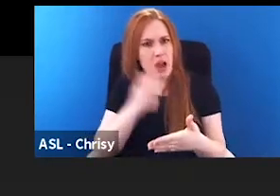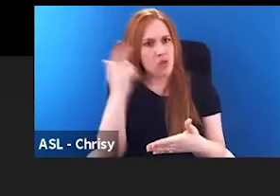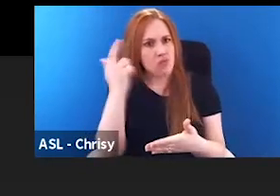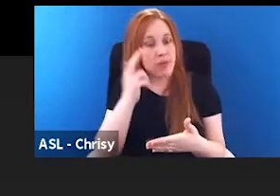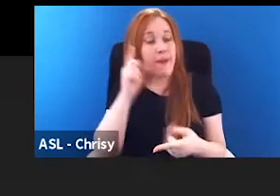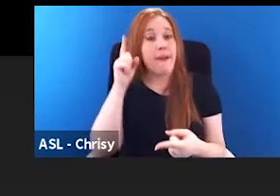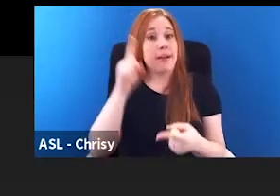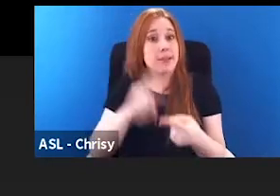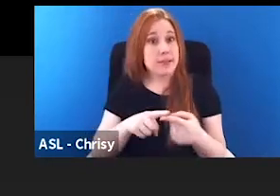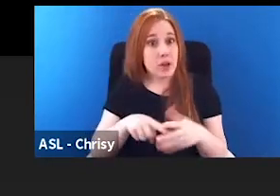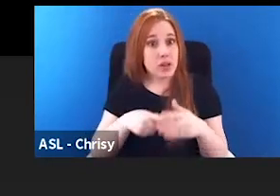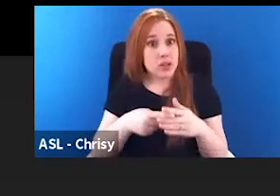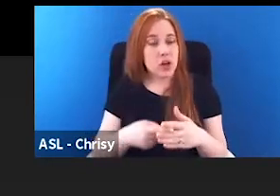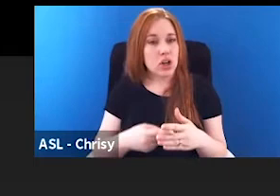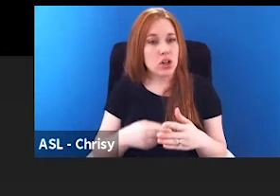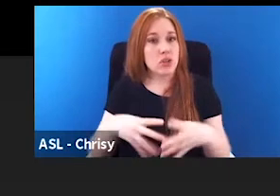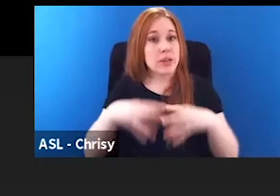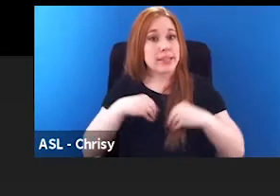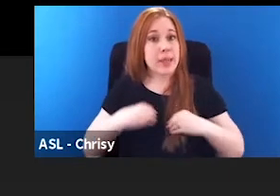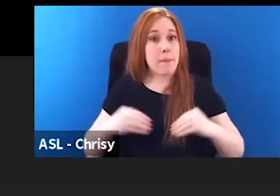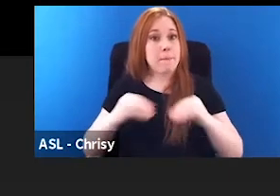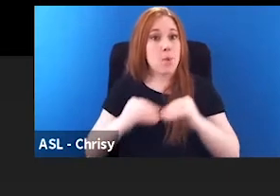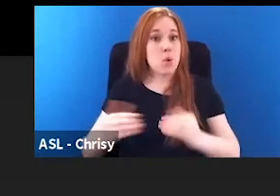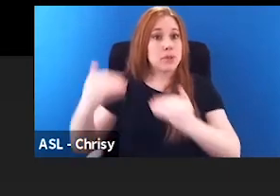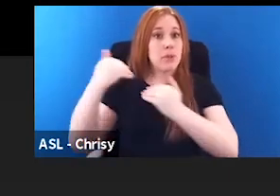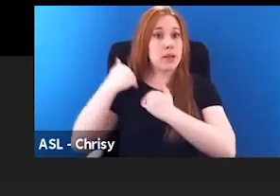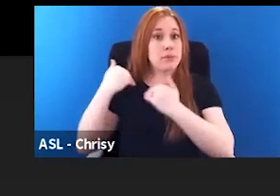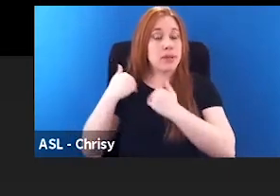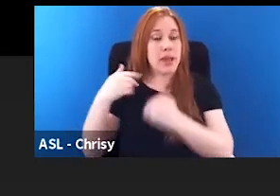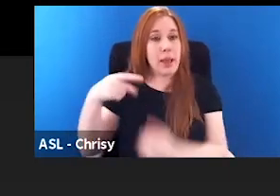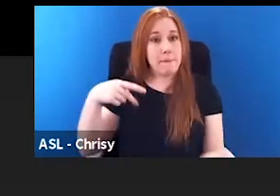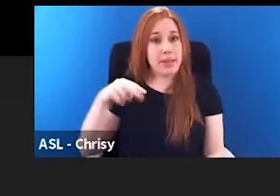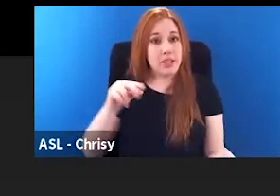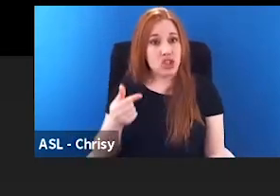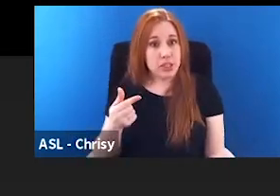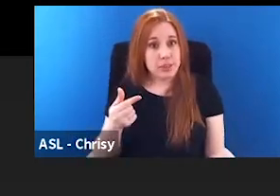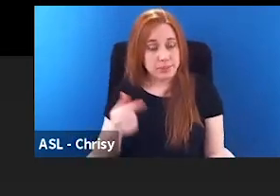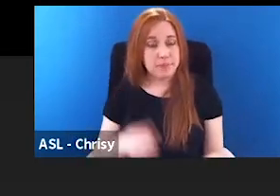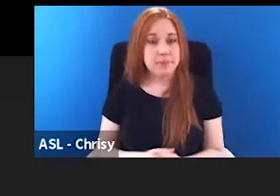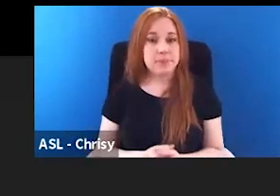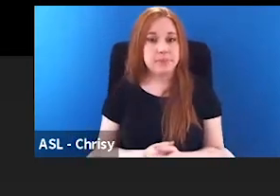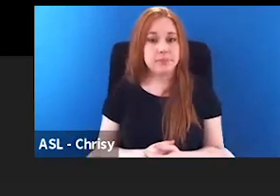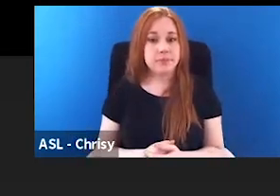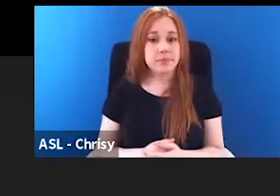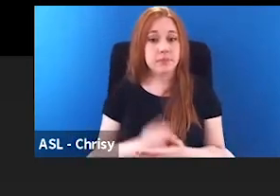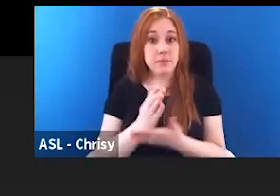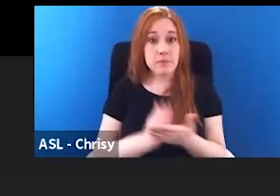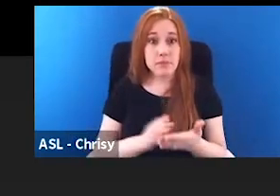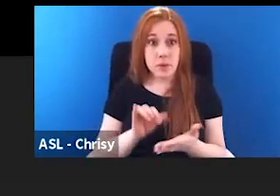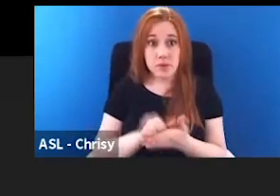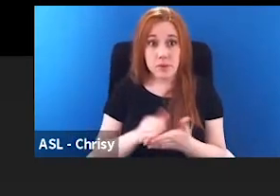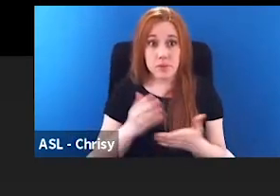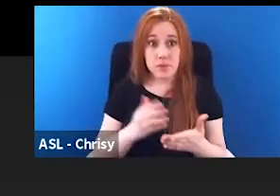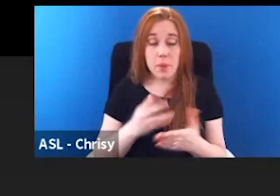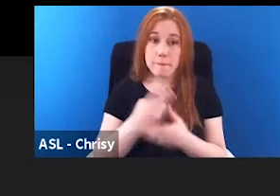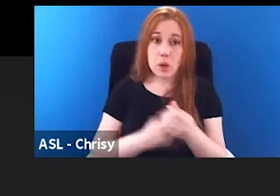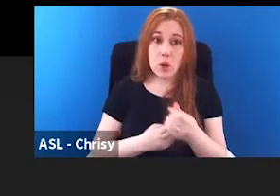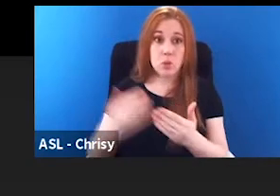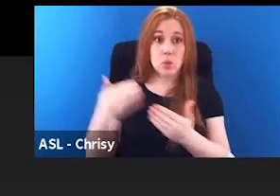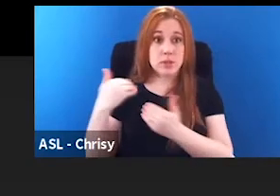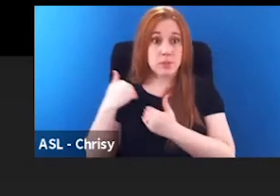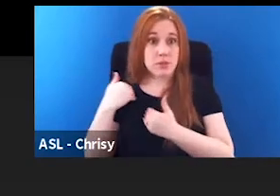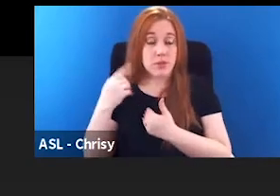started to take on more responsibility at Procter Gamble. Part of that being both being responsible